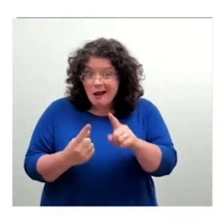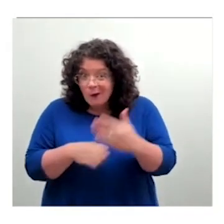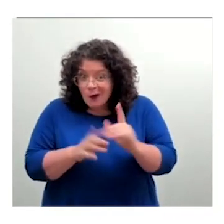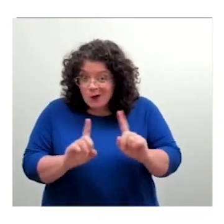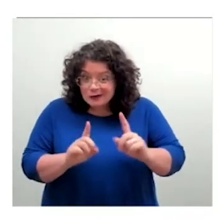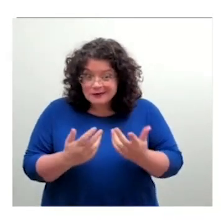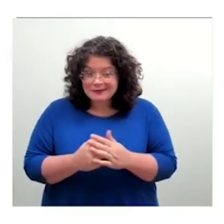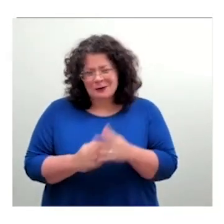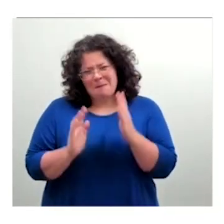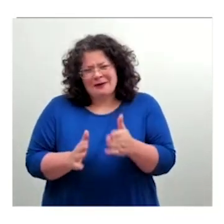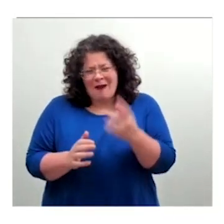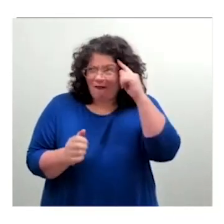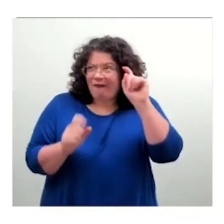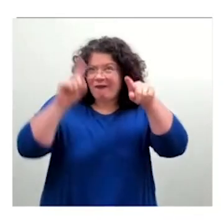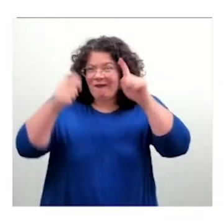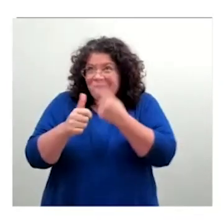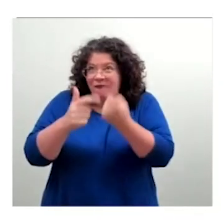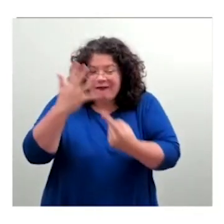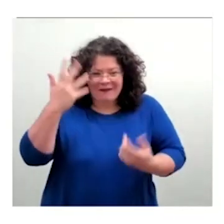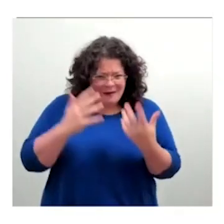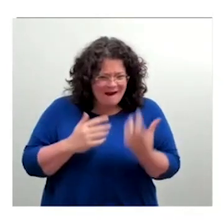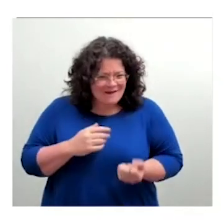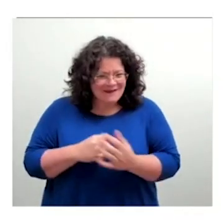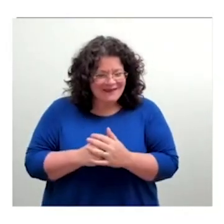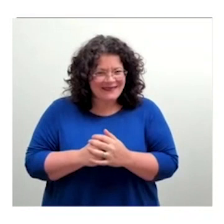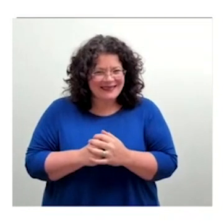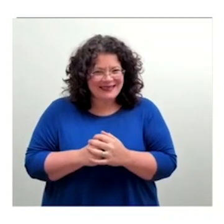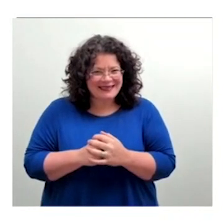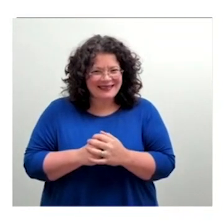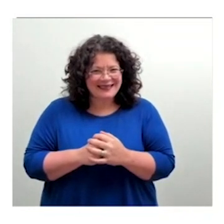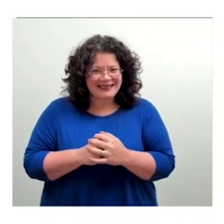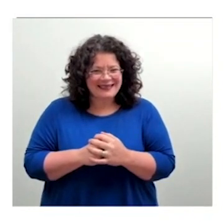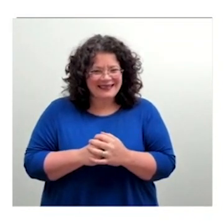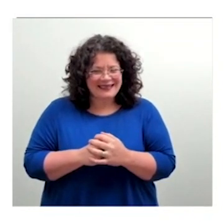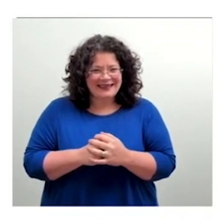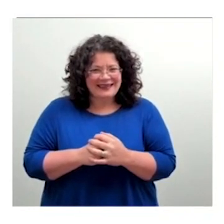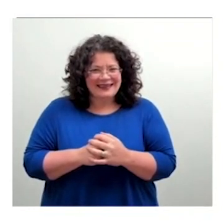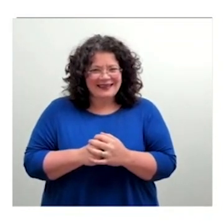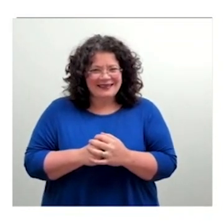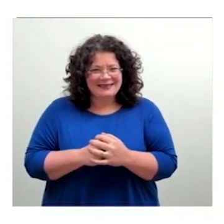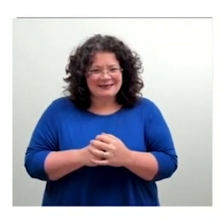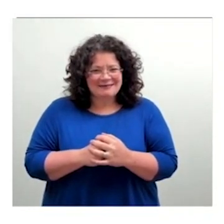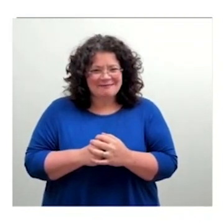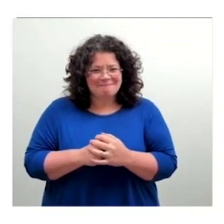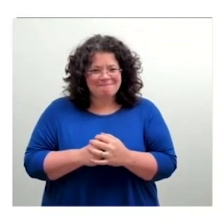What's the next thing in the Mahika invention pile?